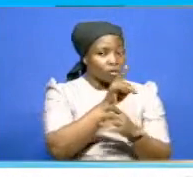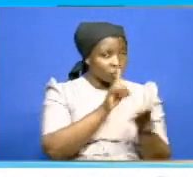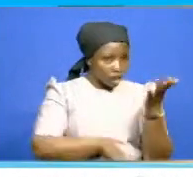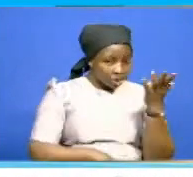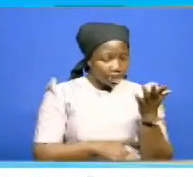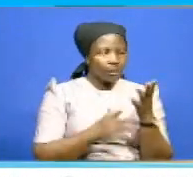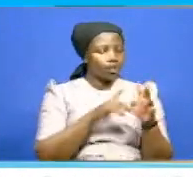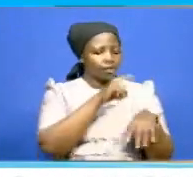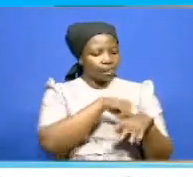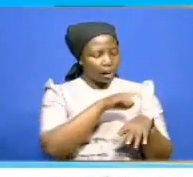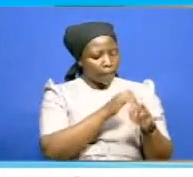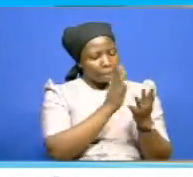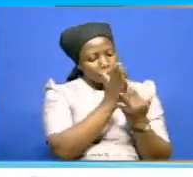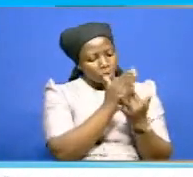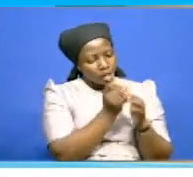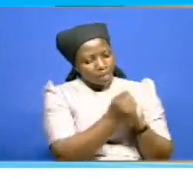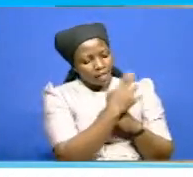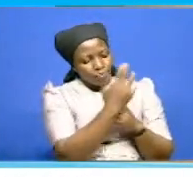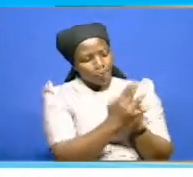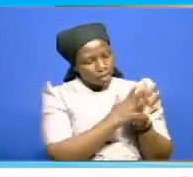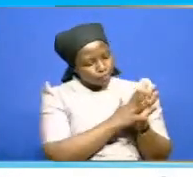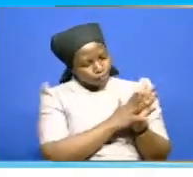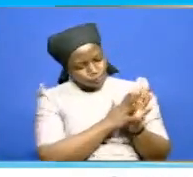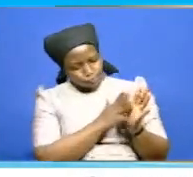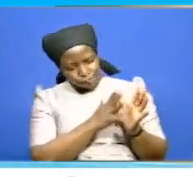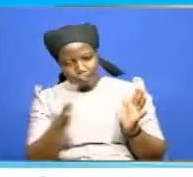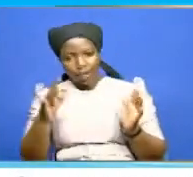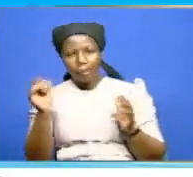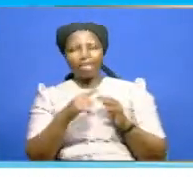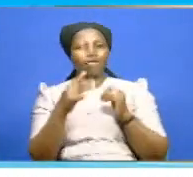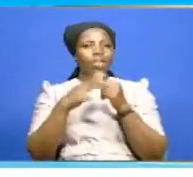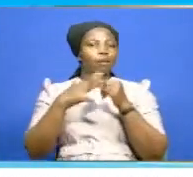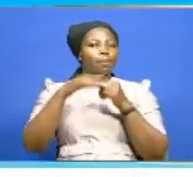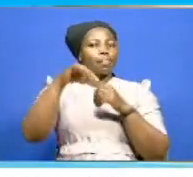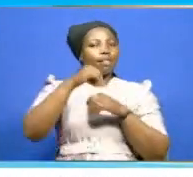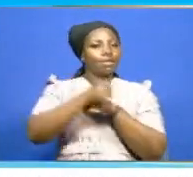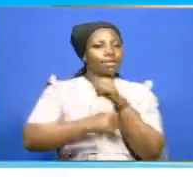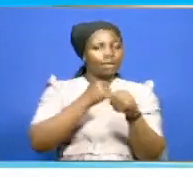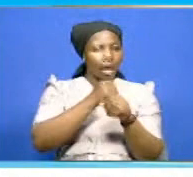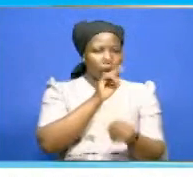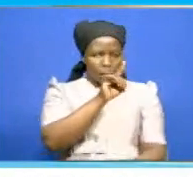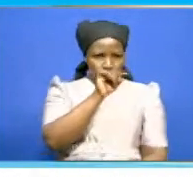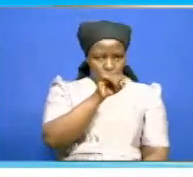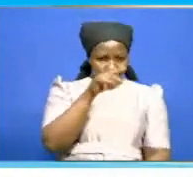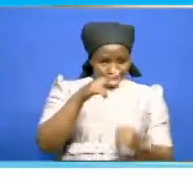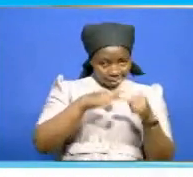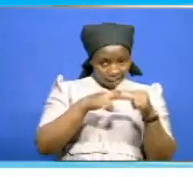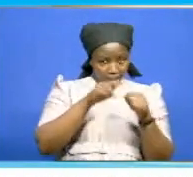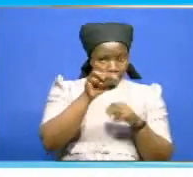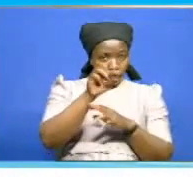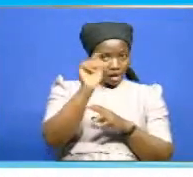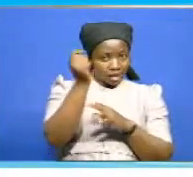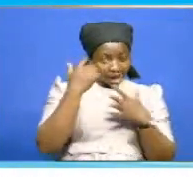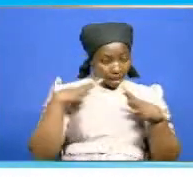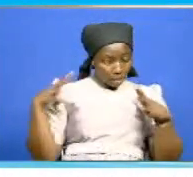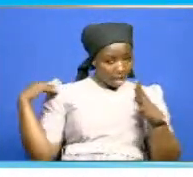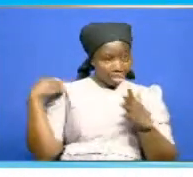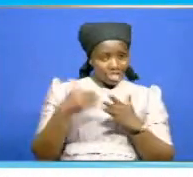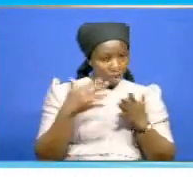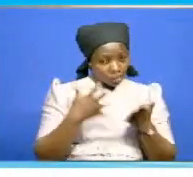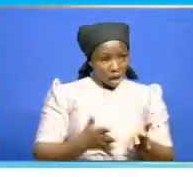in the period between April this year and September this year, 1.7 million Kenyans, you know, have so far been